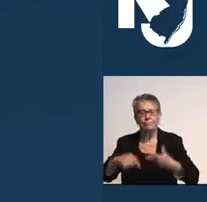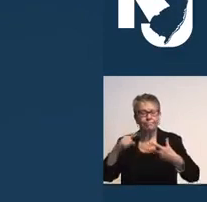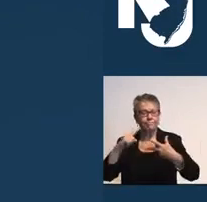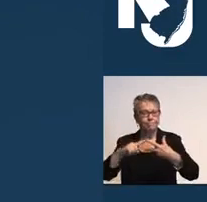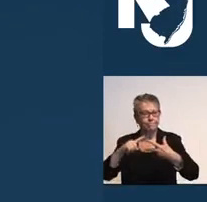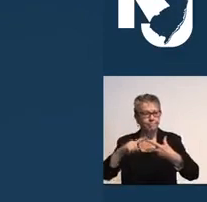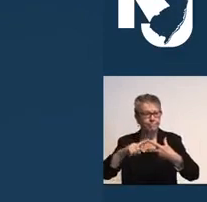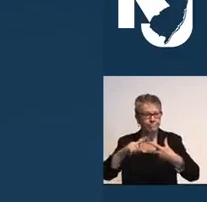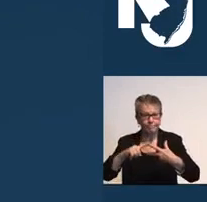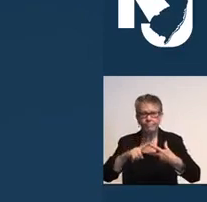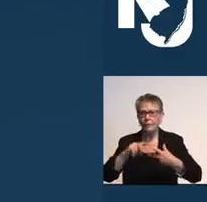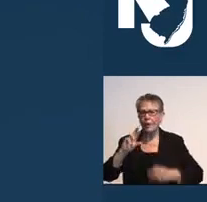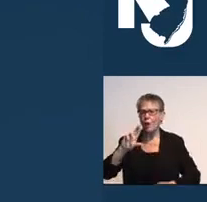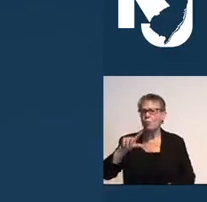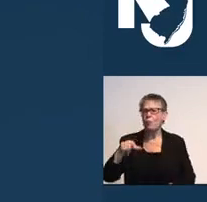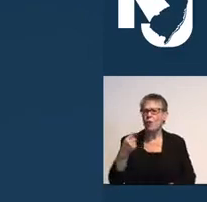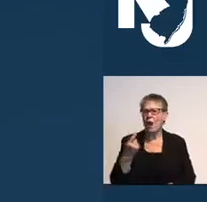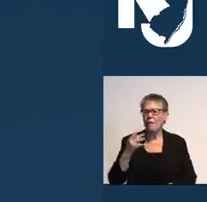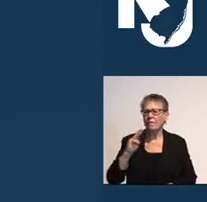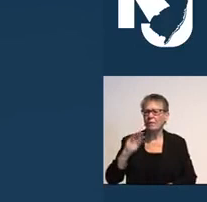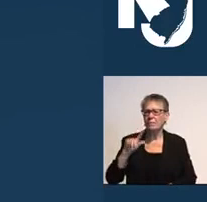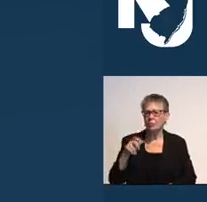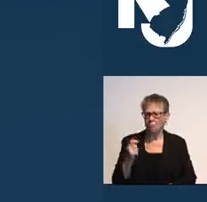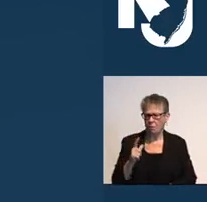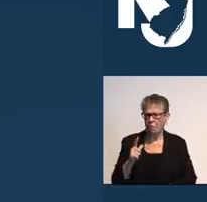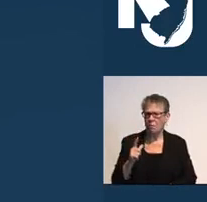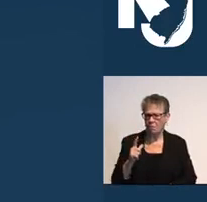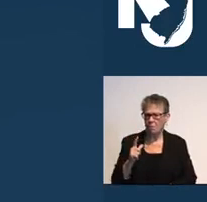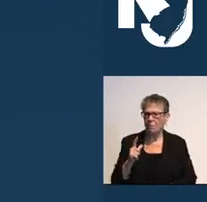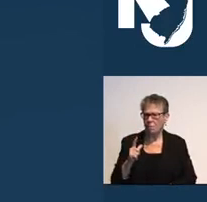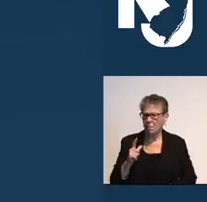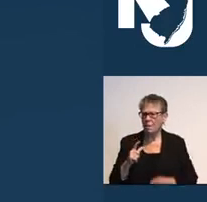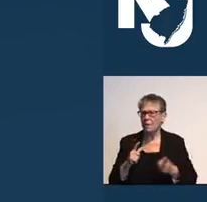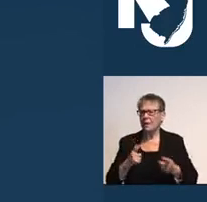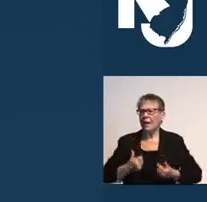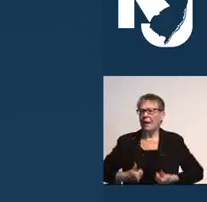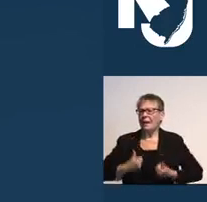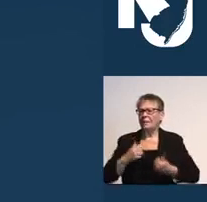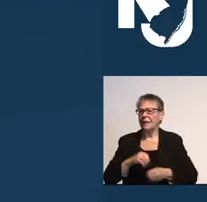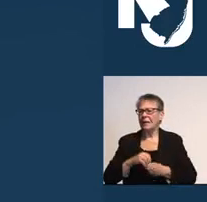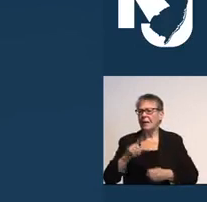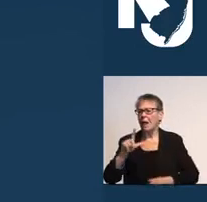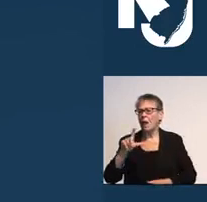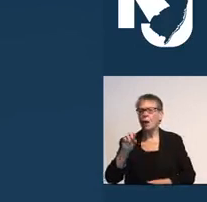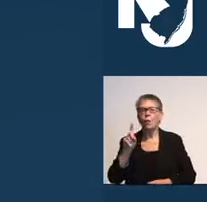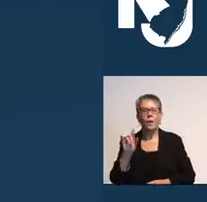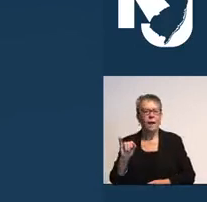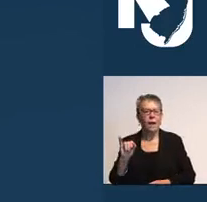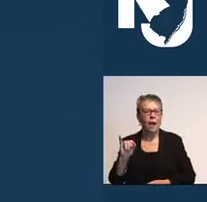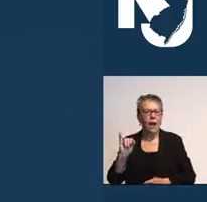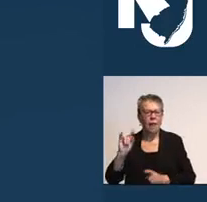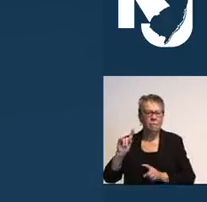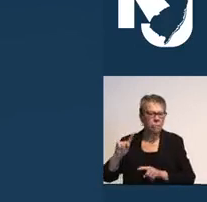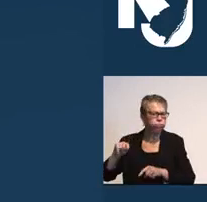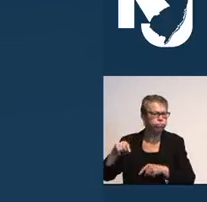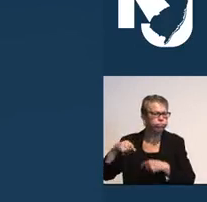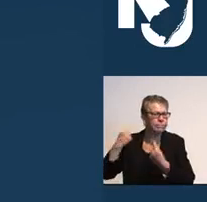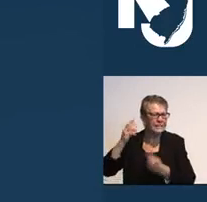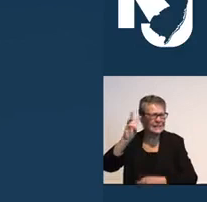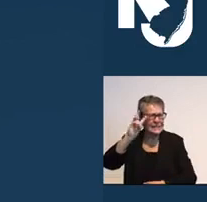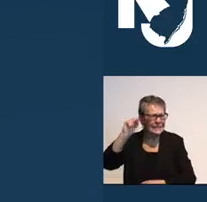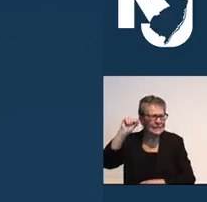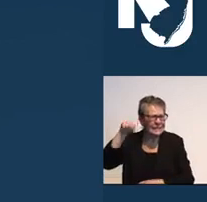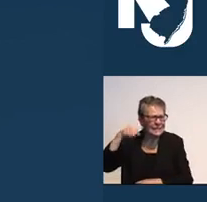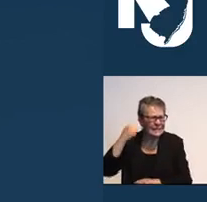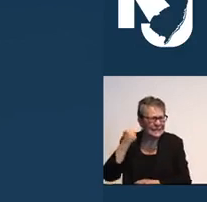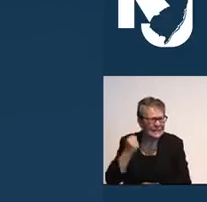honor Ralph Mitchell, who had called Lodi home for 60 years. He was 87 years old when he passed.